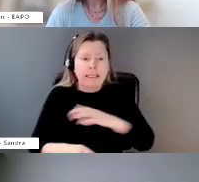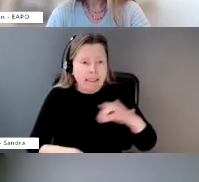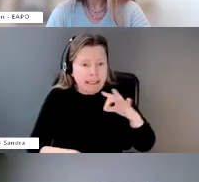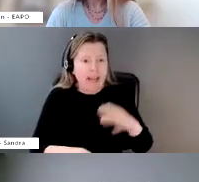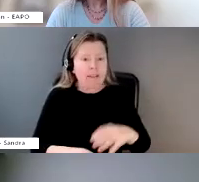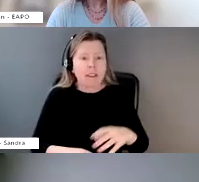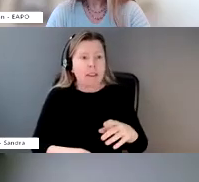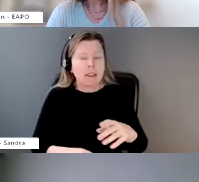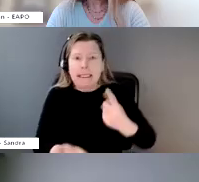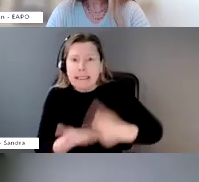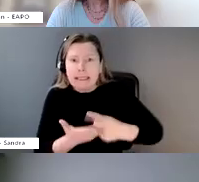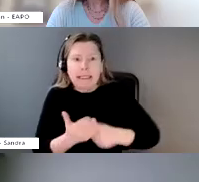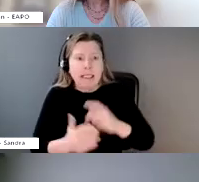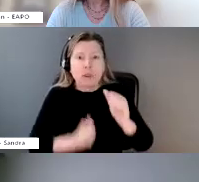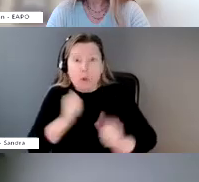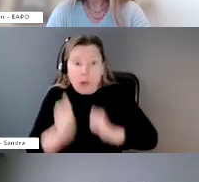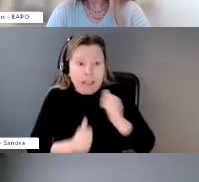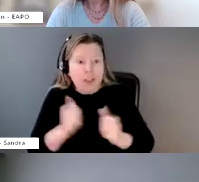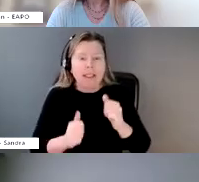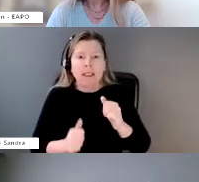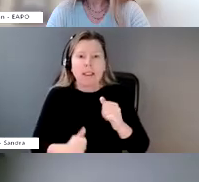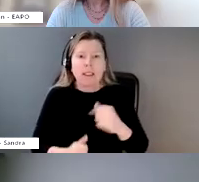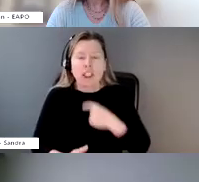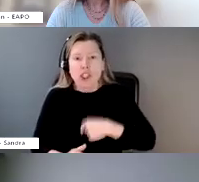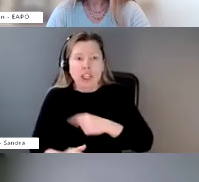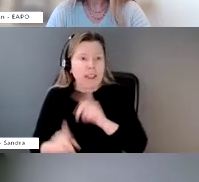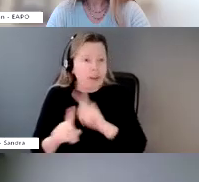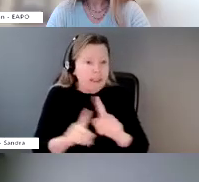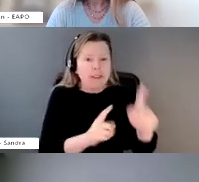differences, gender differences, and program development.